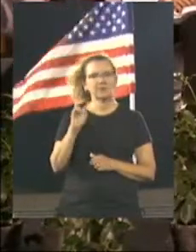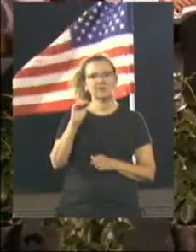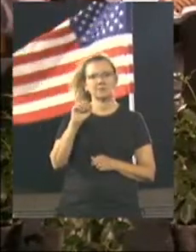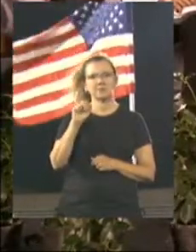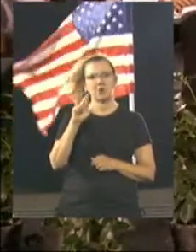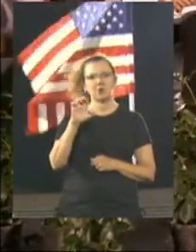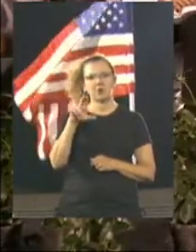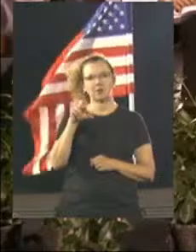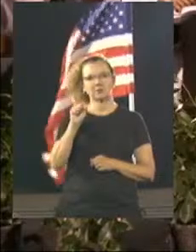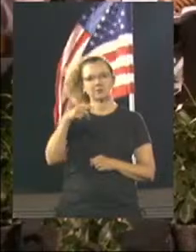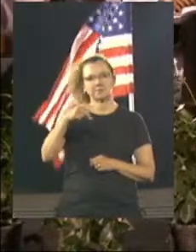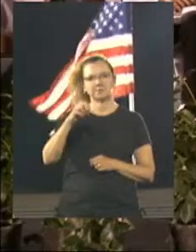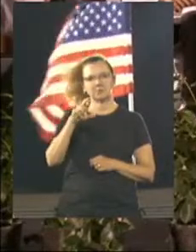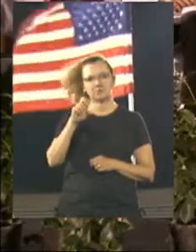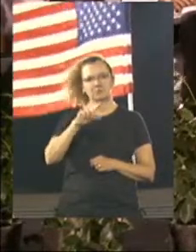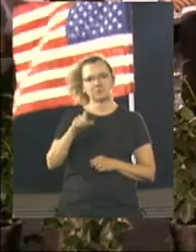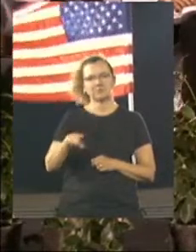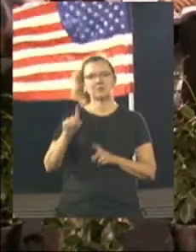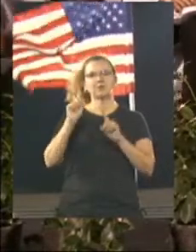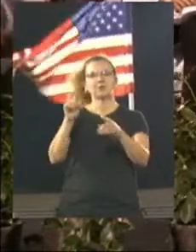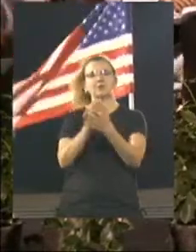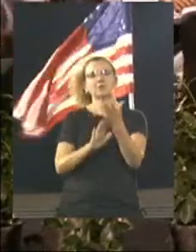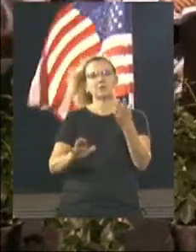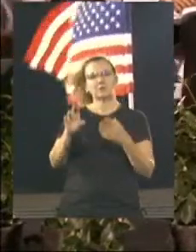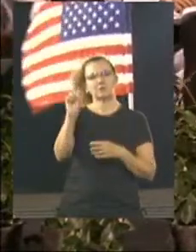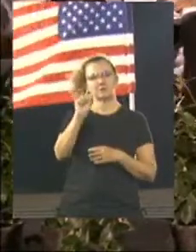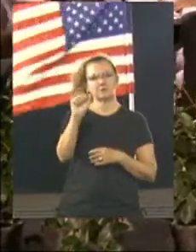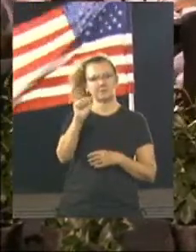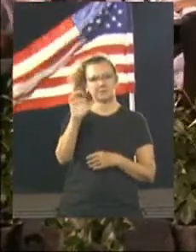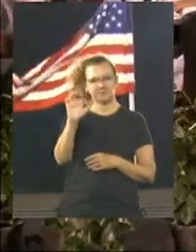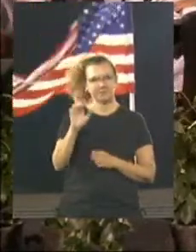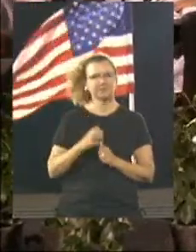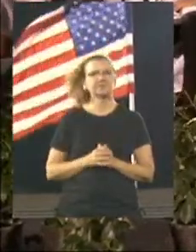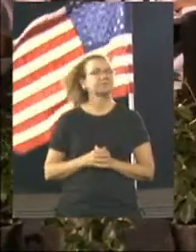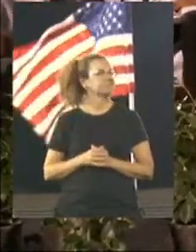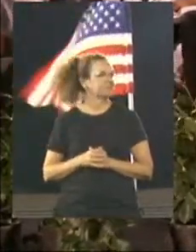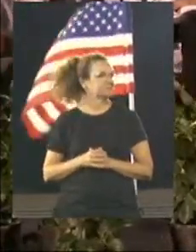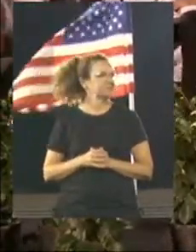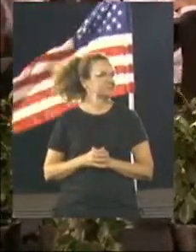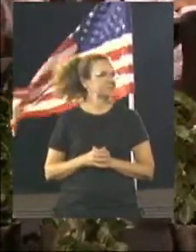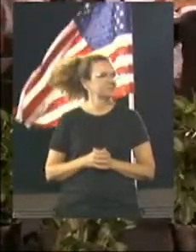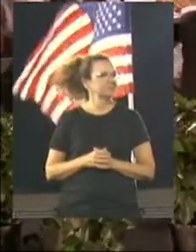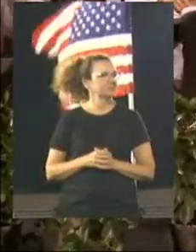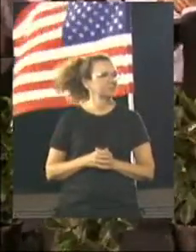Marcus Perez will be attending San Antonio College.